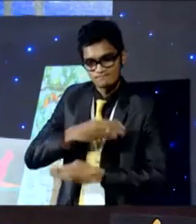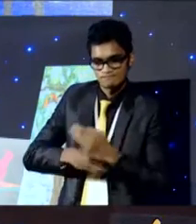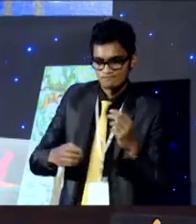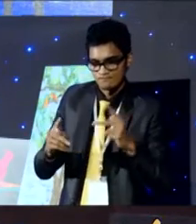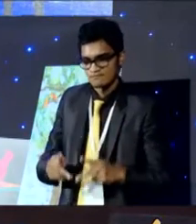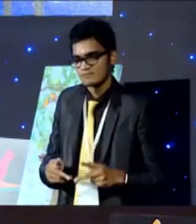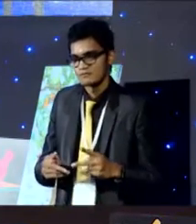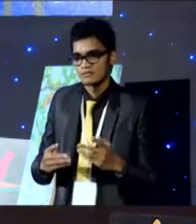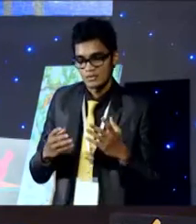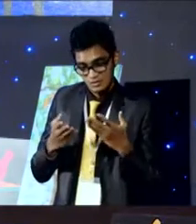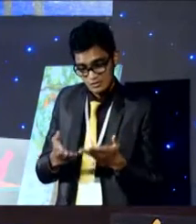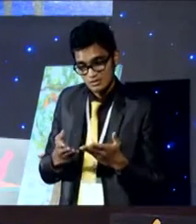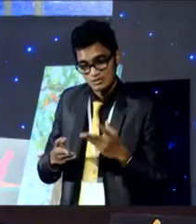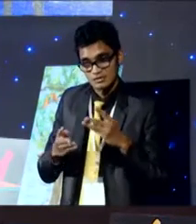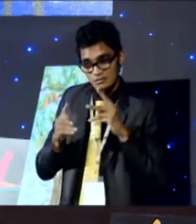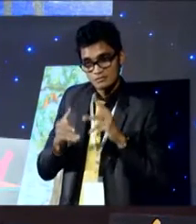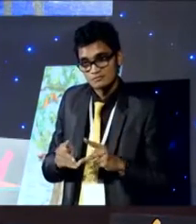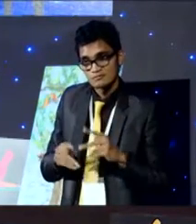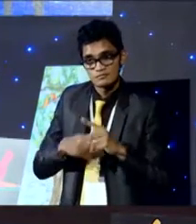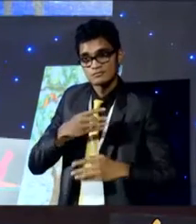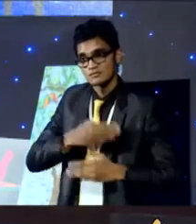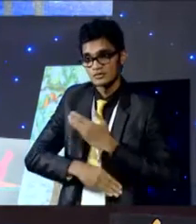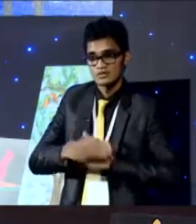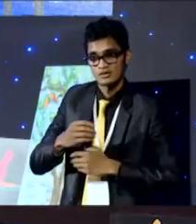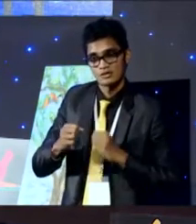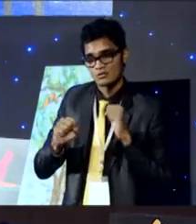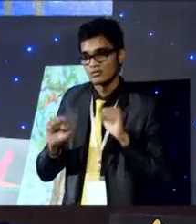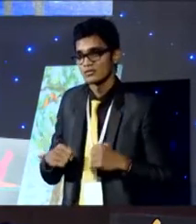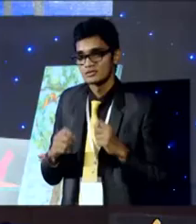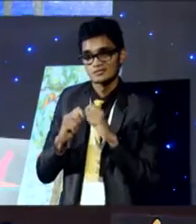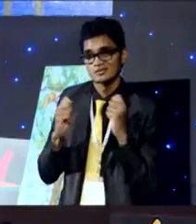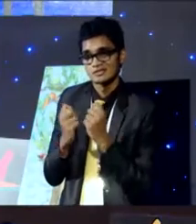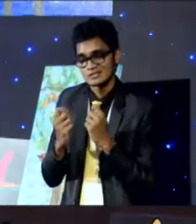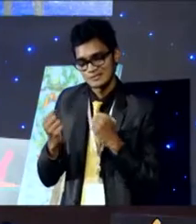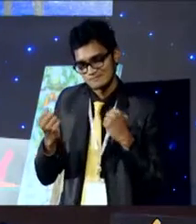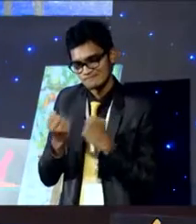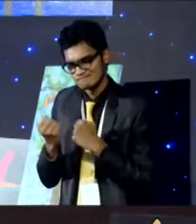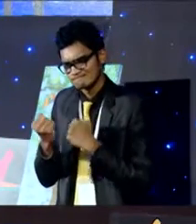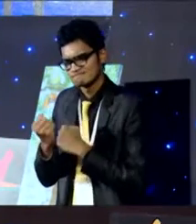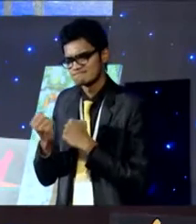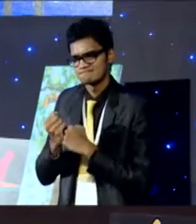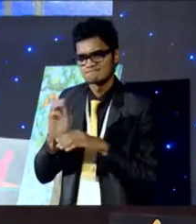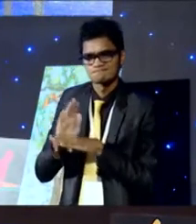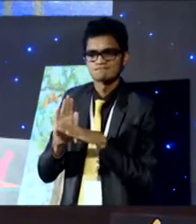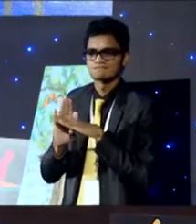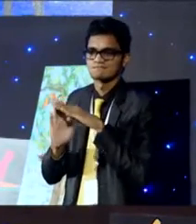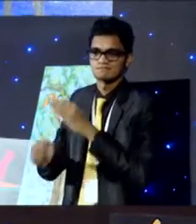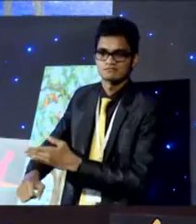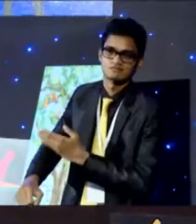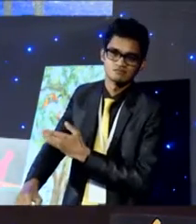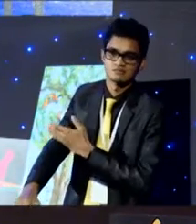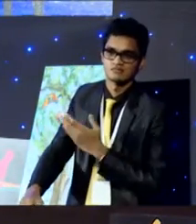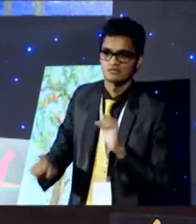gained substantially because the productivity of the teams where the persons with disability work, it